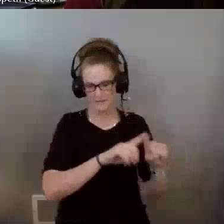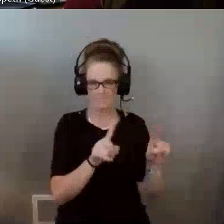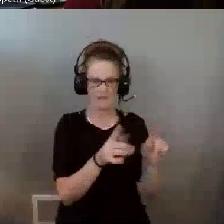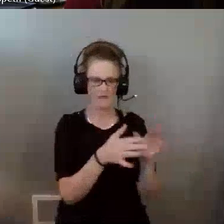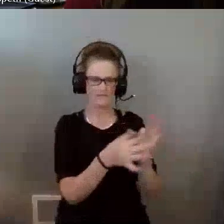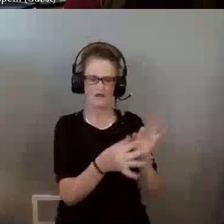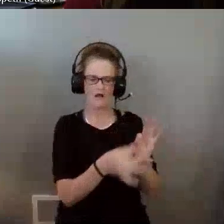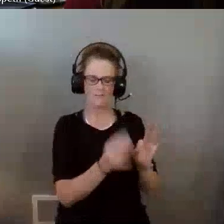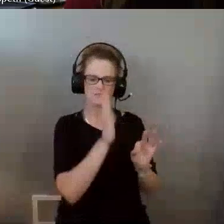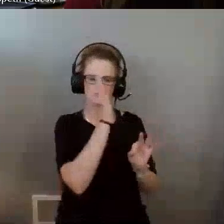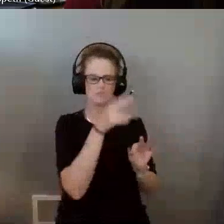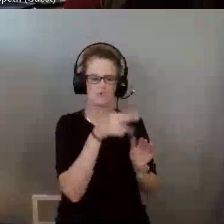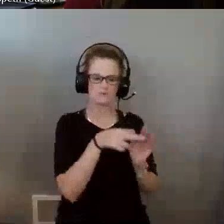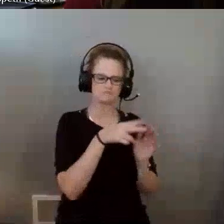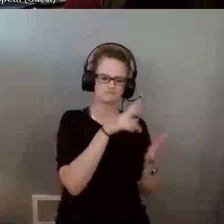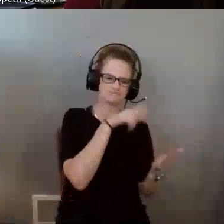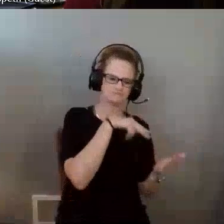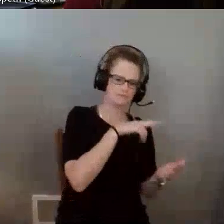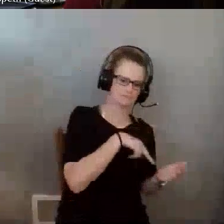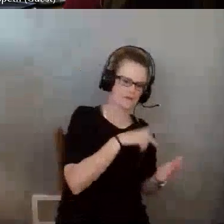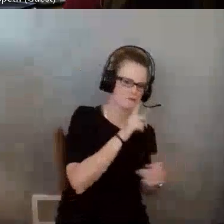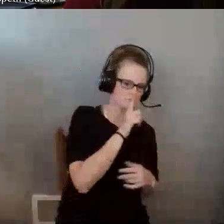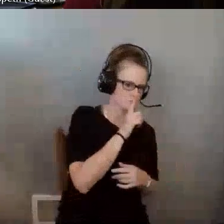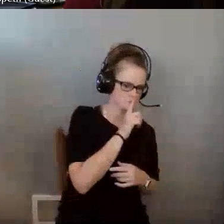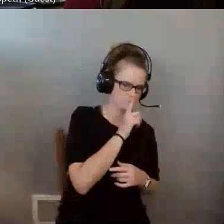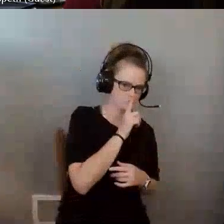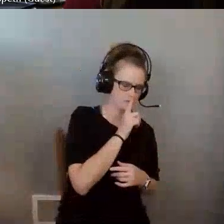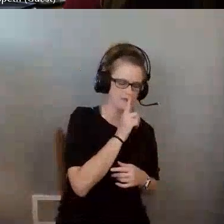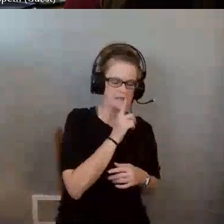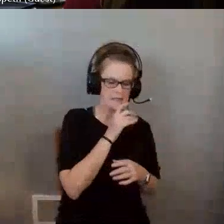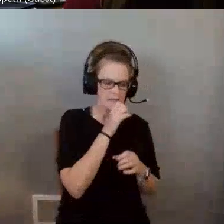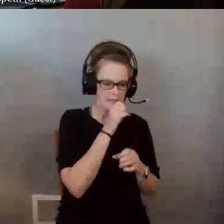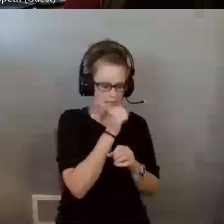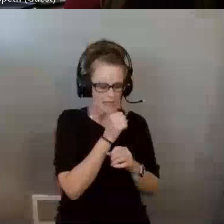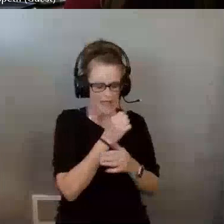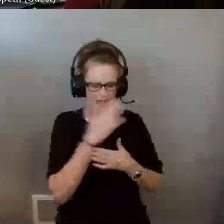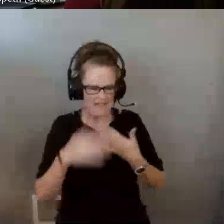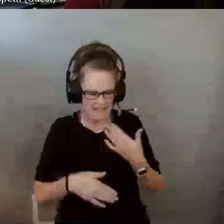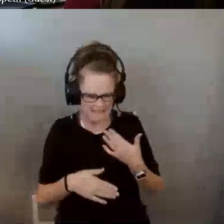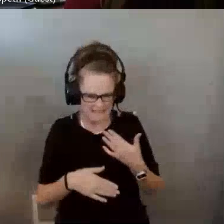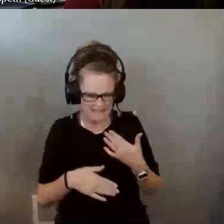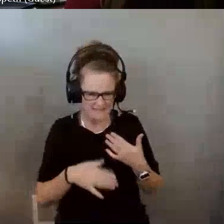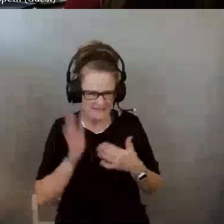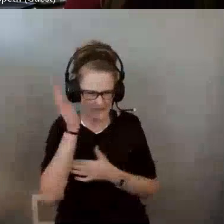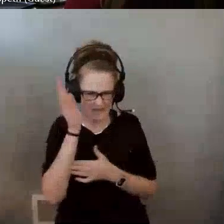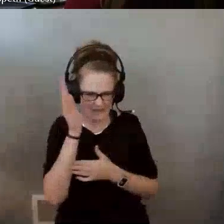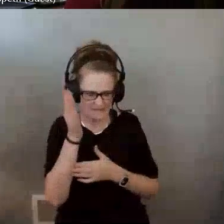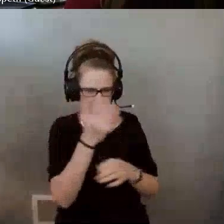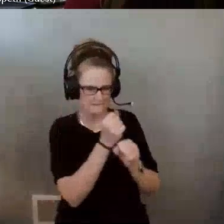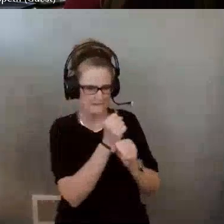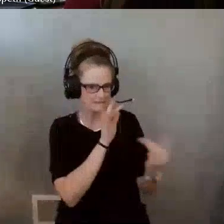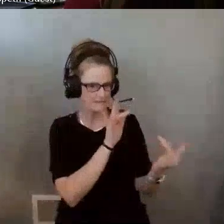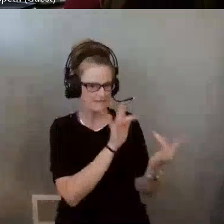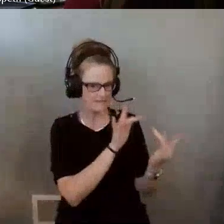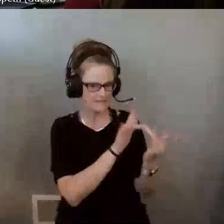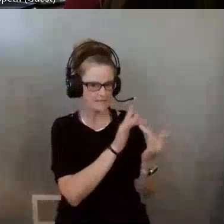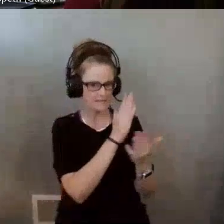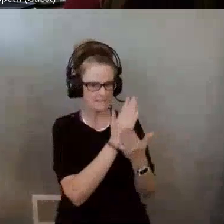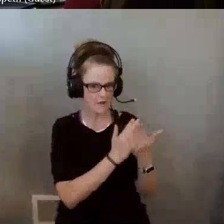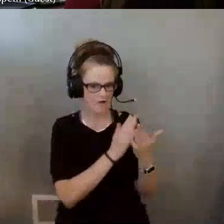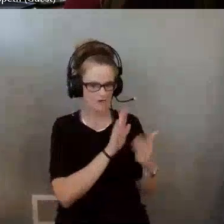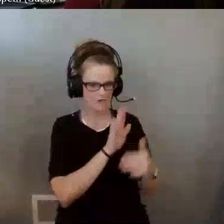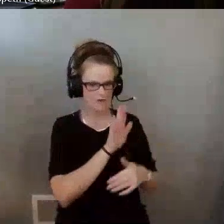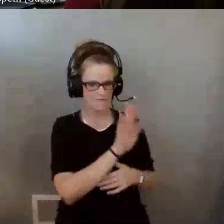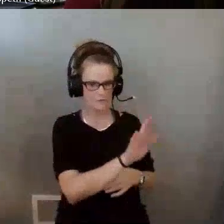reviewed anonymously. You must wait till the end of the session to get the link as part of